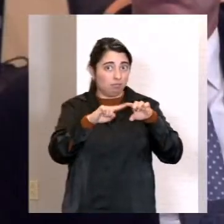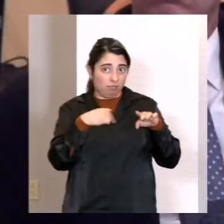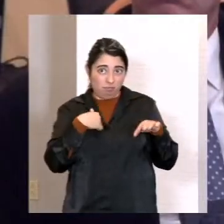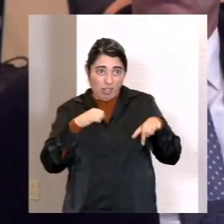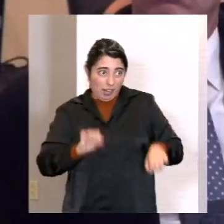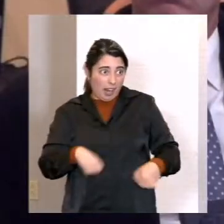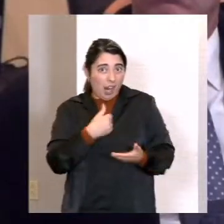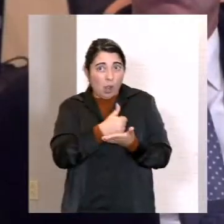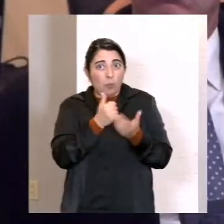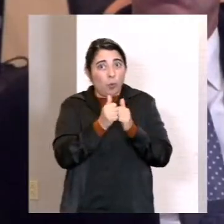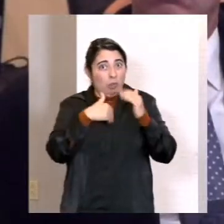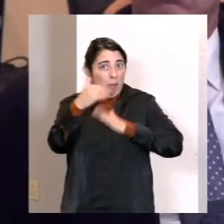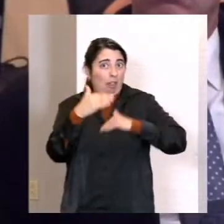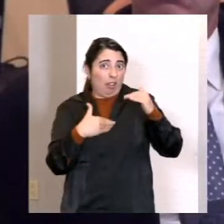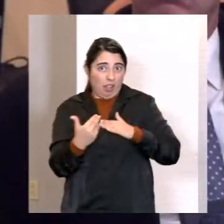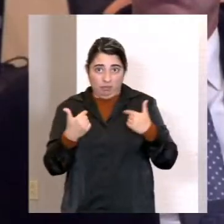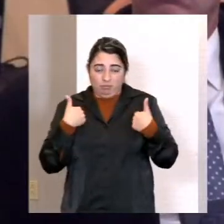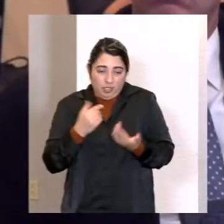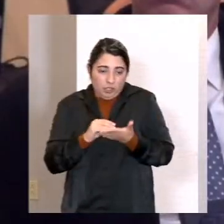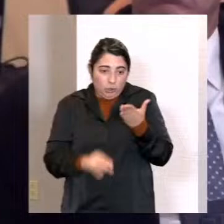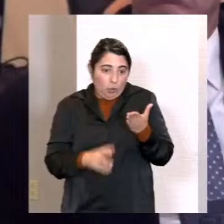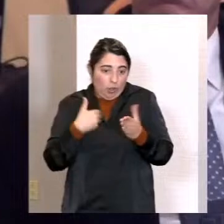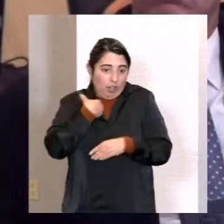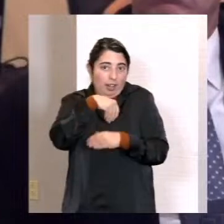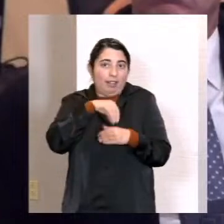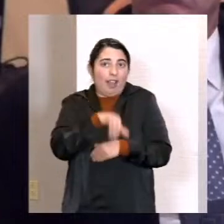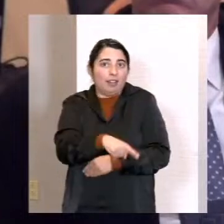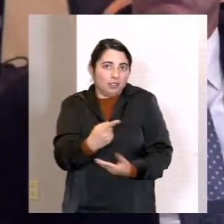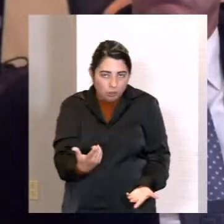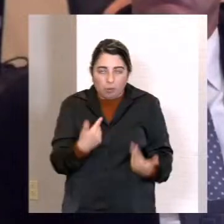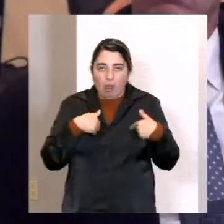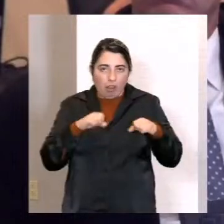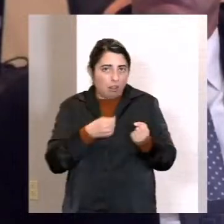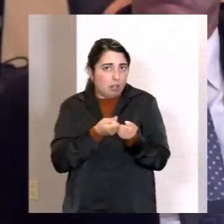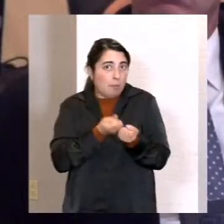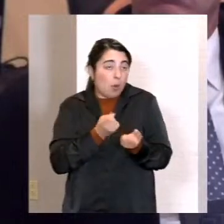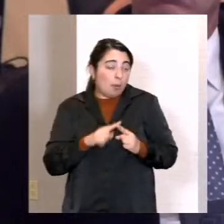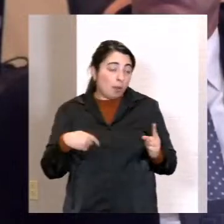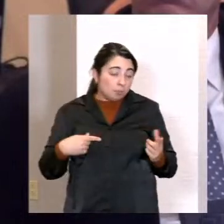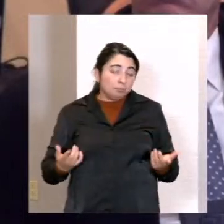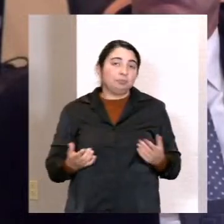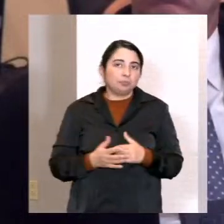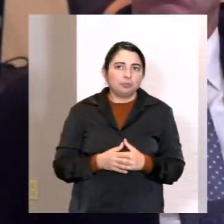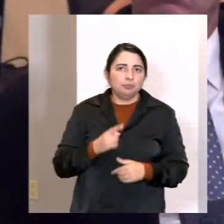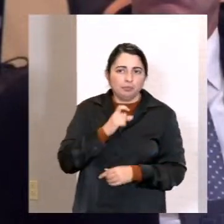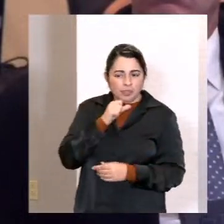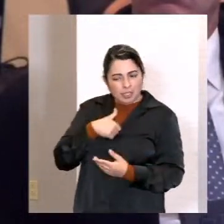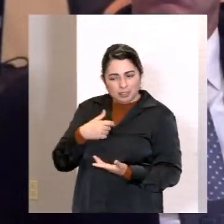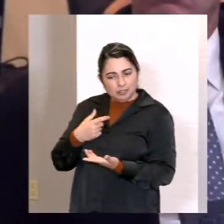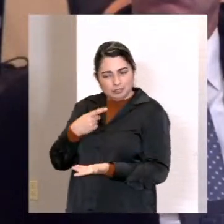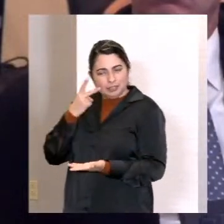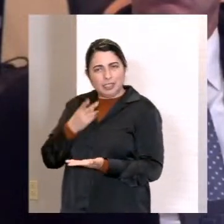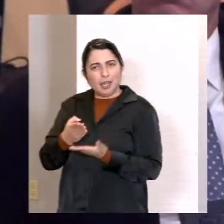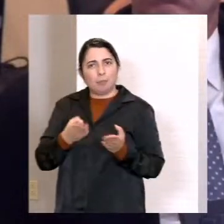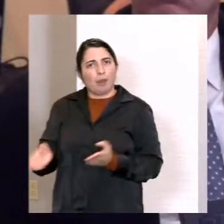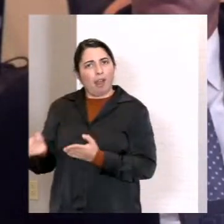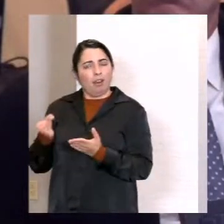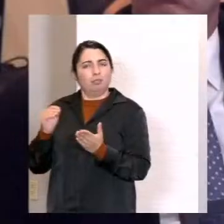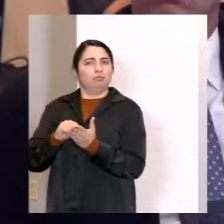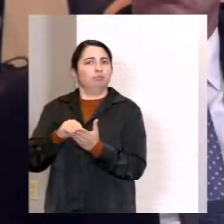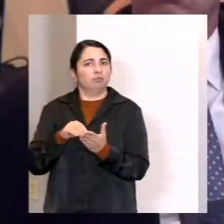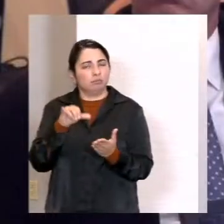I was very surprised that wasn't on there. And I think that, when you look at the performance of